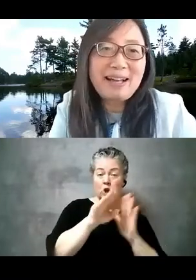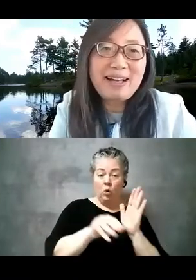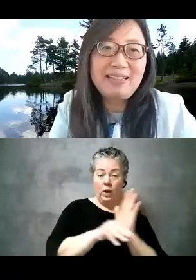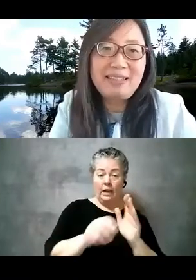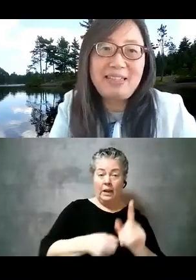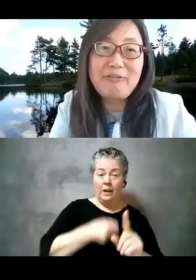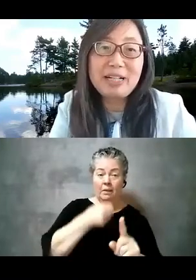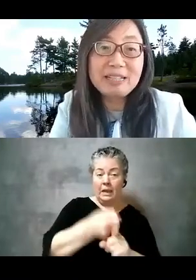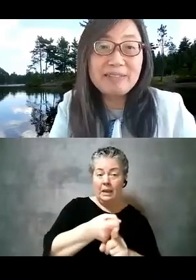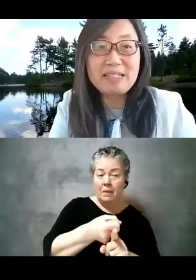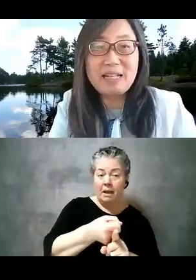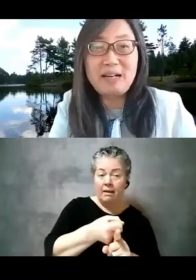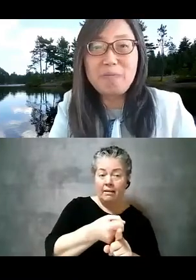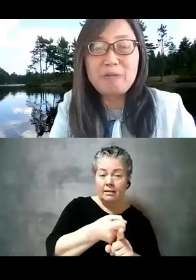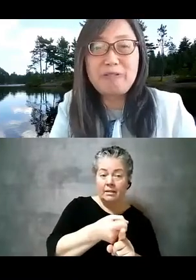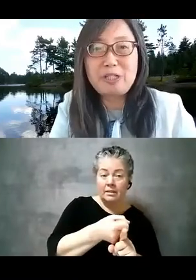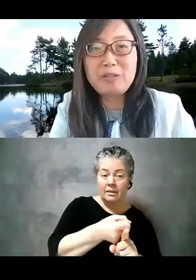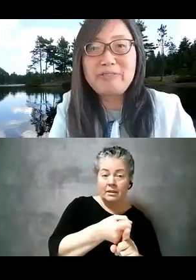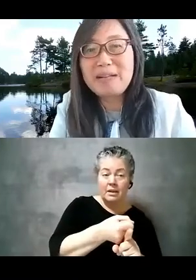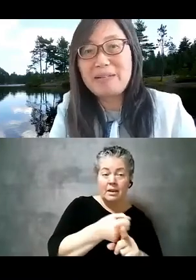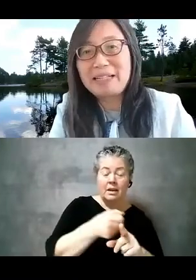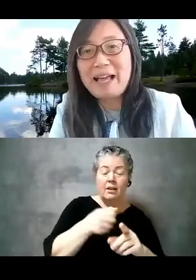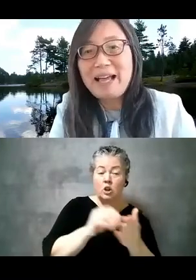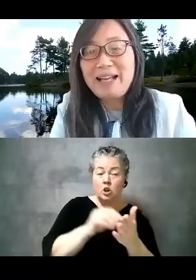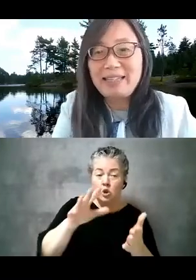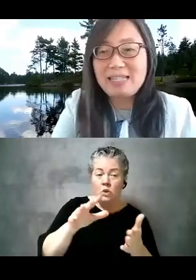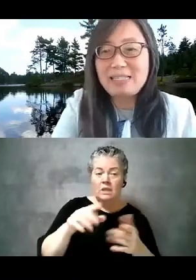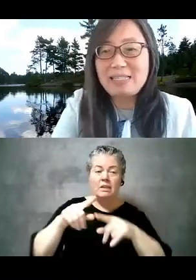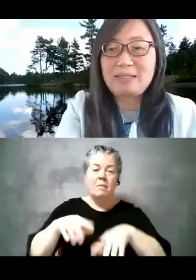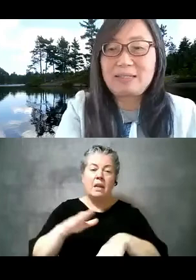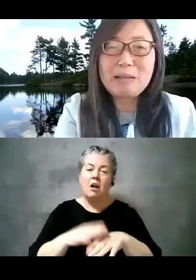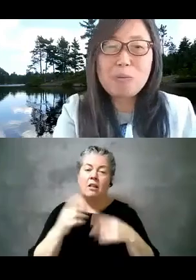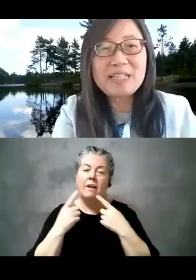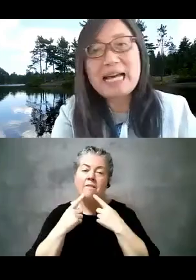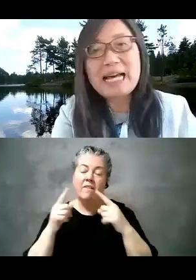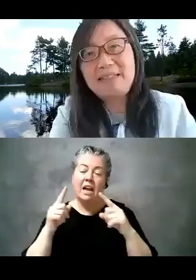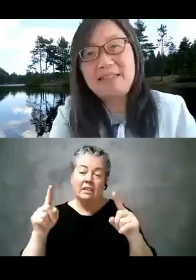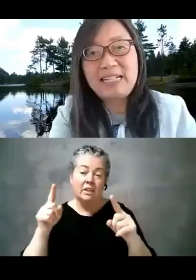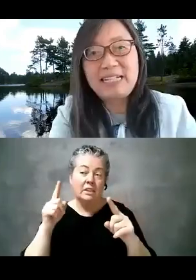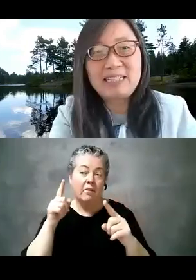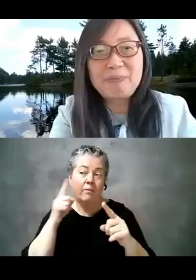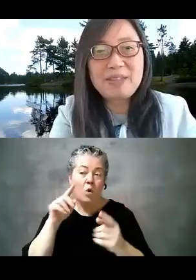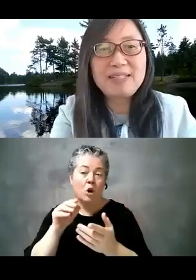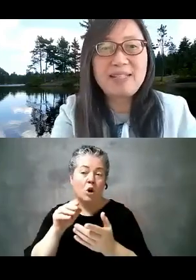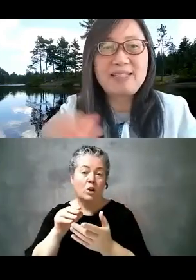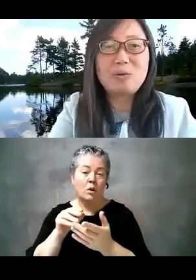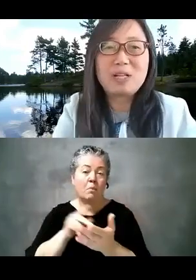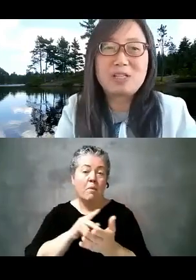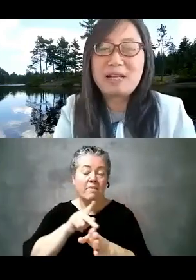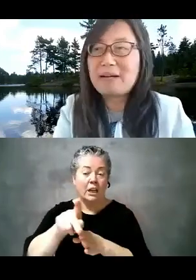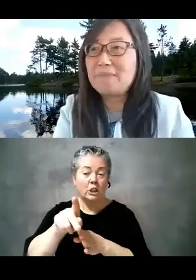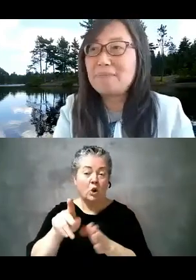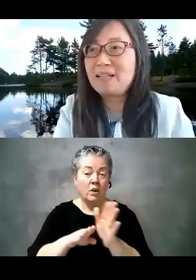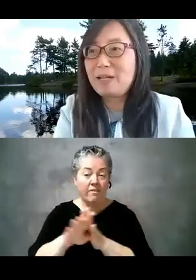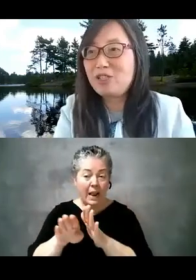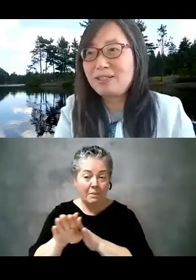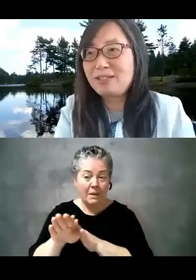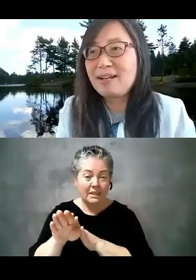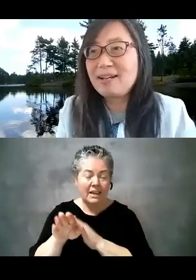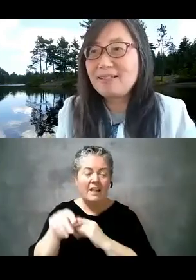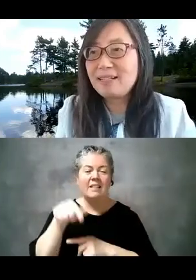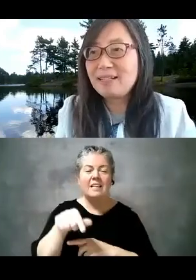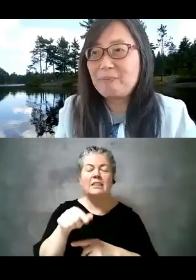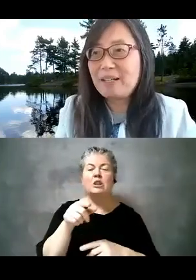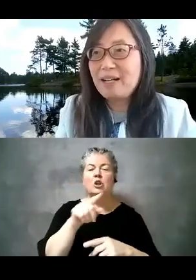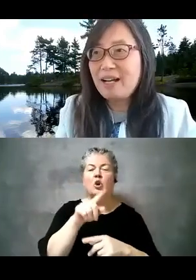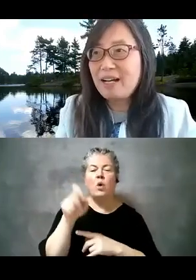depend on the effectiveness of professional development? And as Ken pointed out earlier, this is a question about moderation.